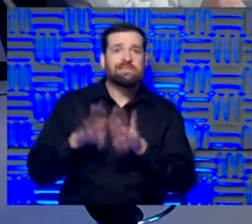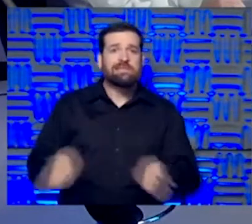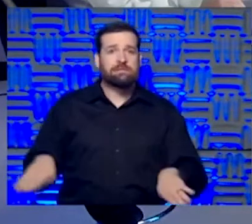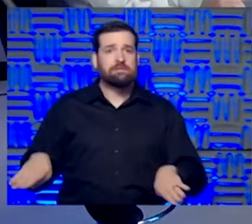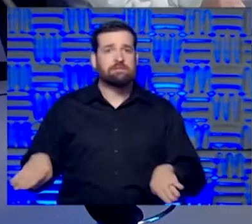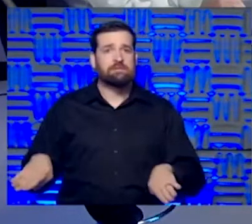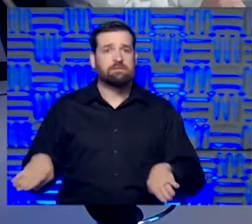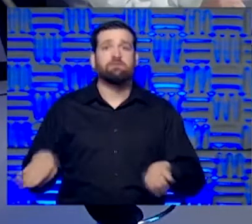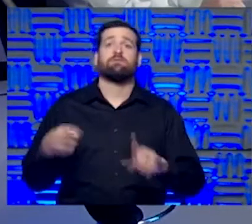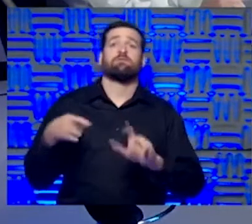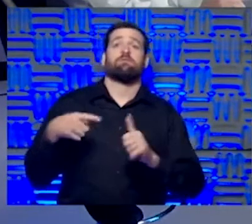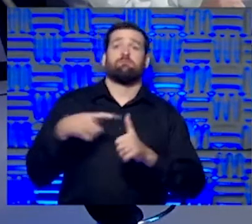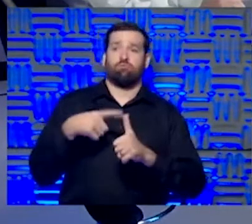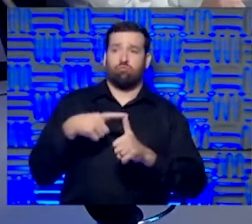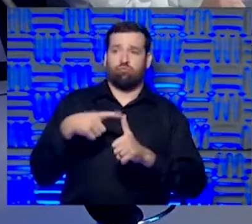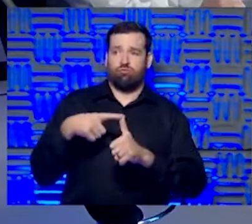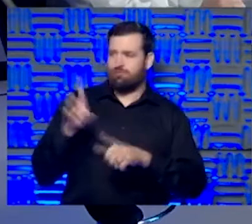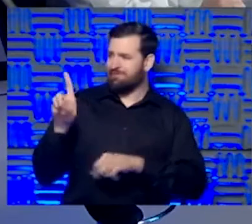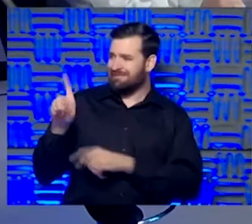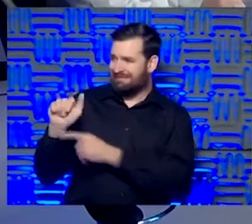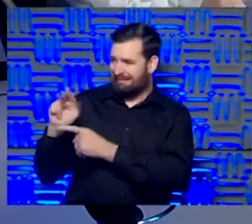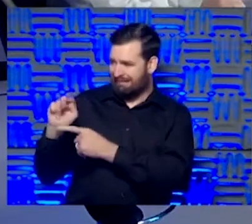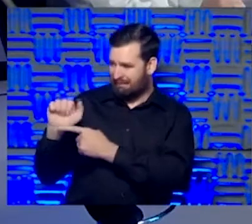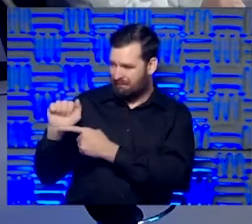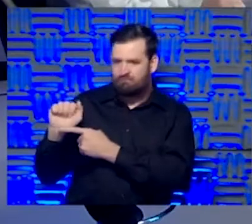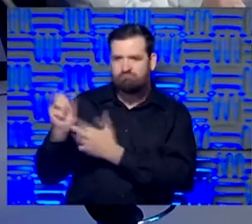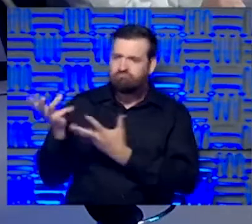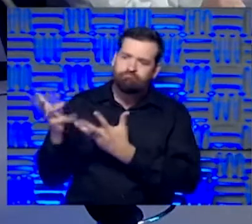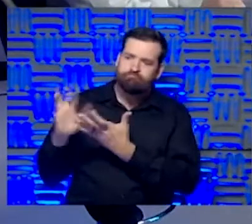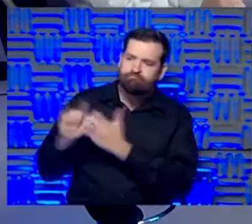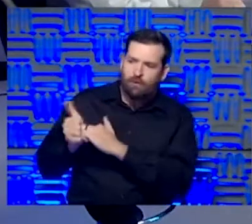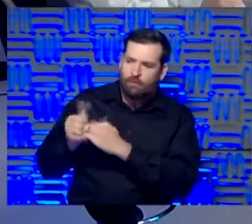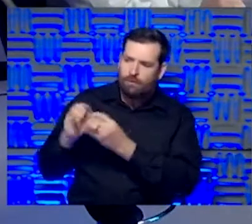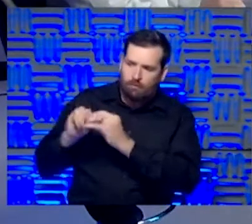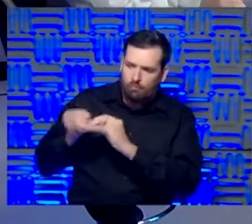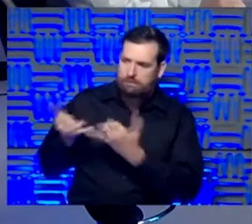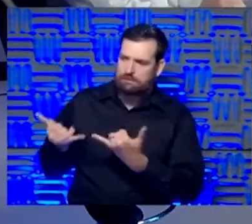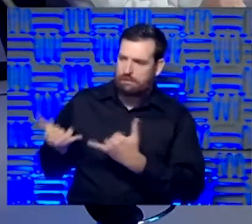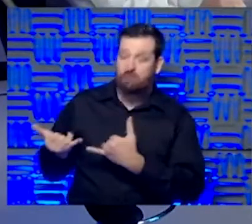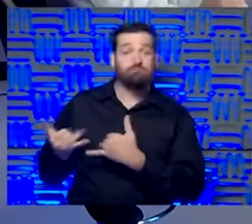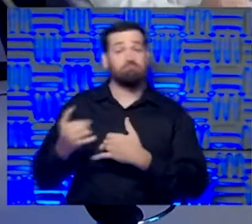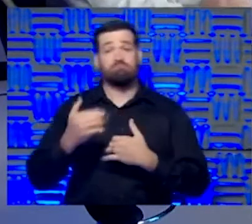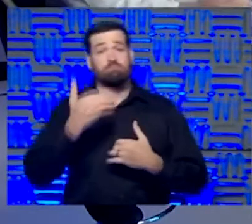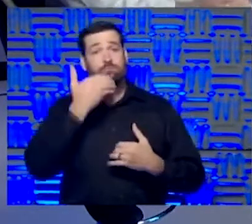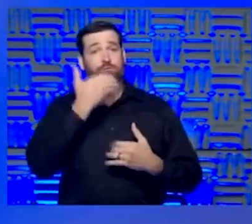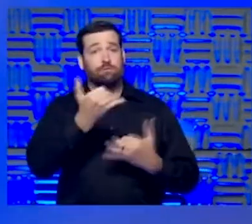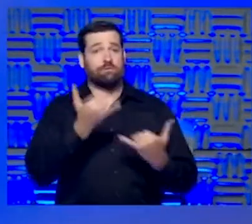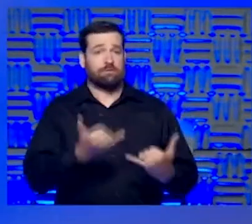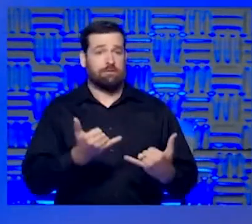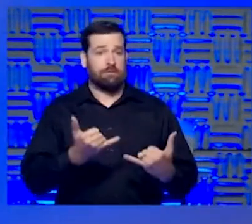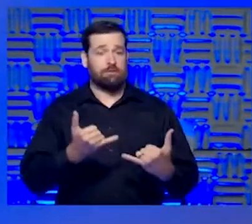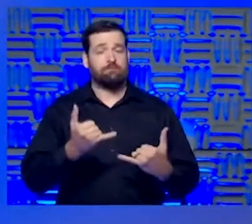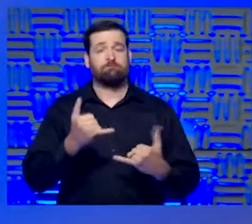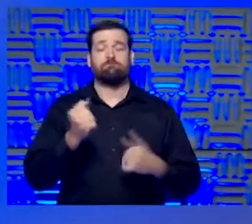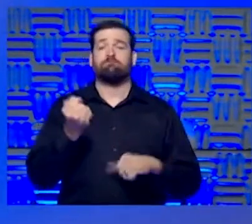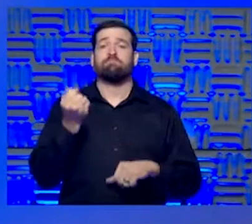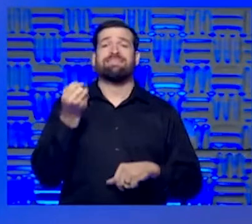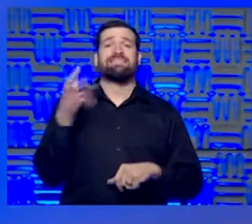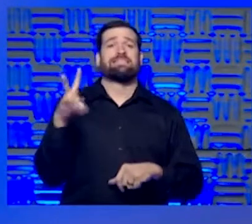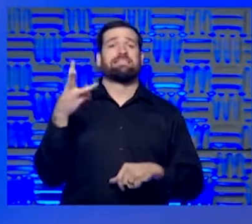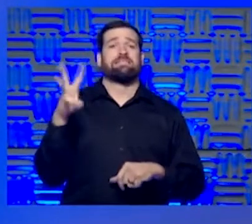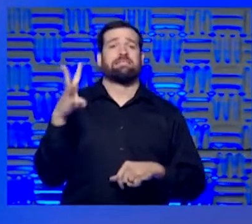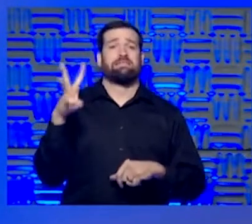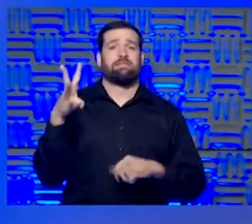we go into that, let's first hit Dana. Talk to us a little bit. How are the numbers looking today? Hi. Numbers are good today. 16 today